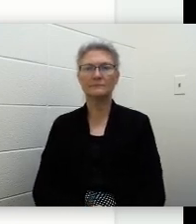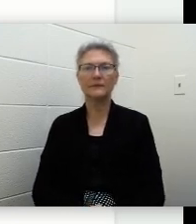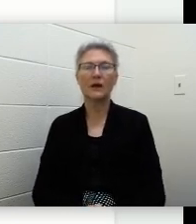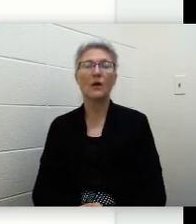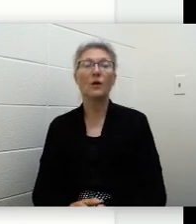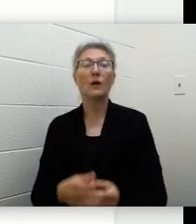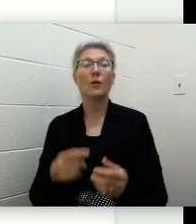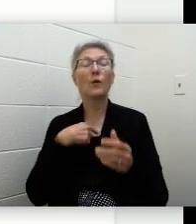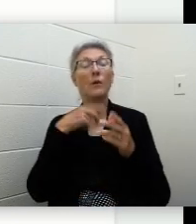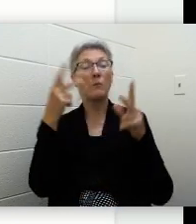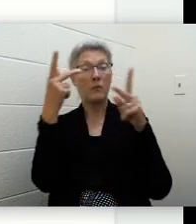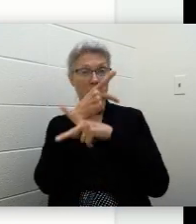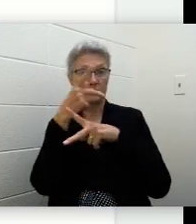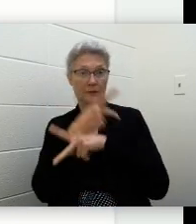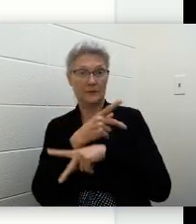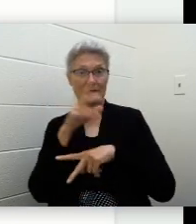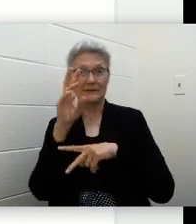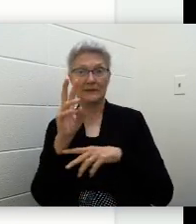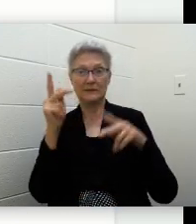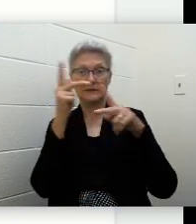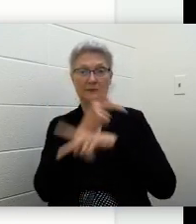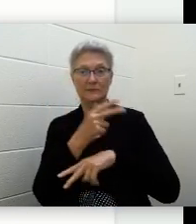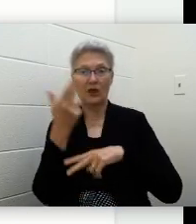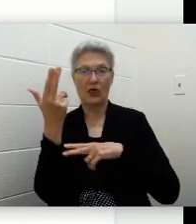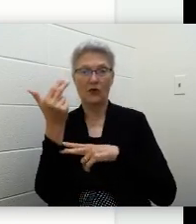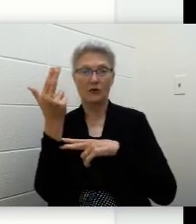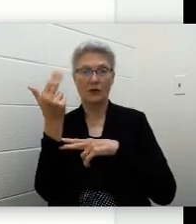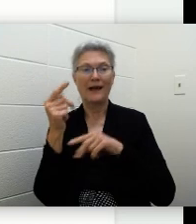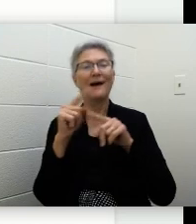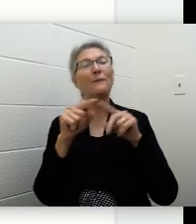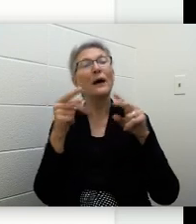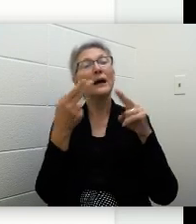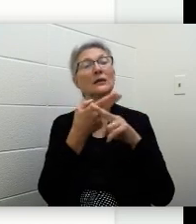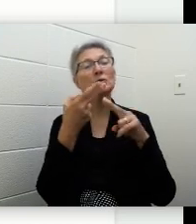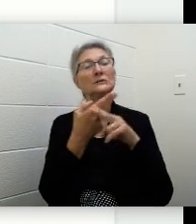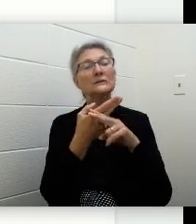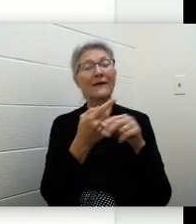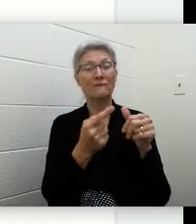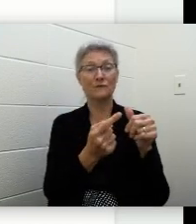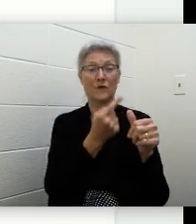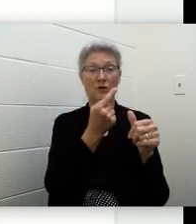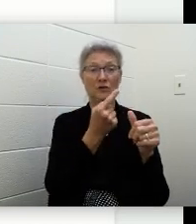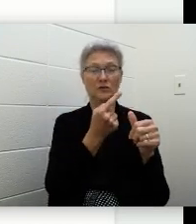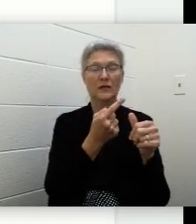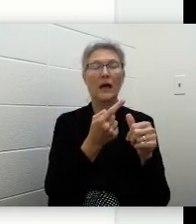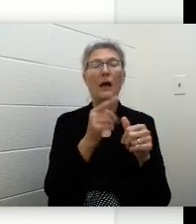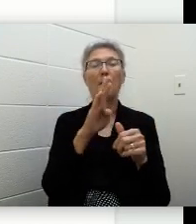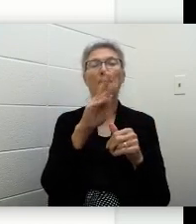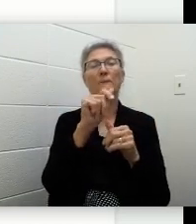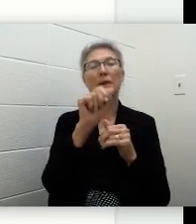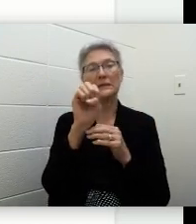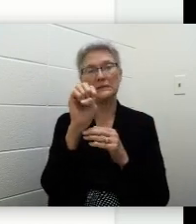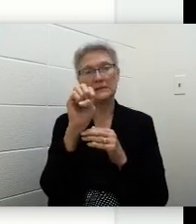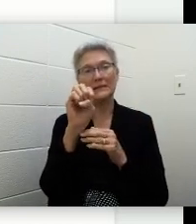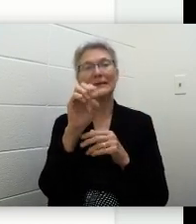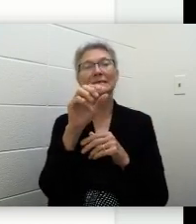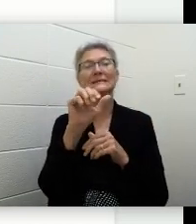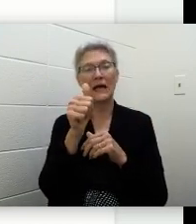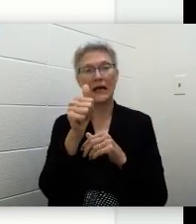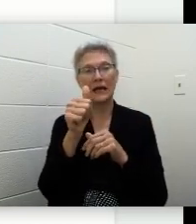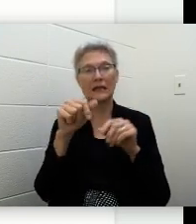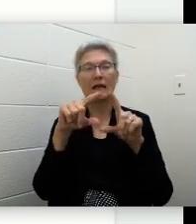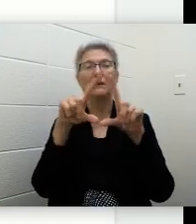we are multiplying 6 times 13, but we're using first base 10 blocks. So